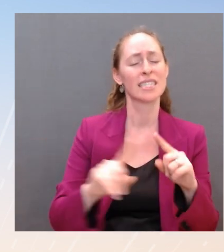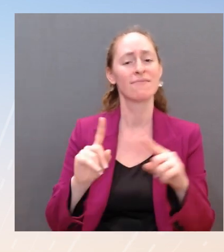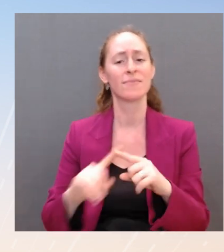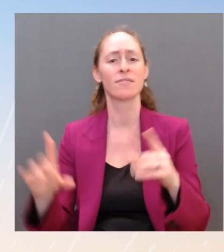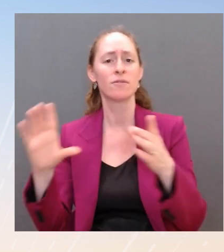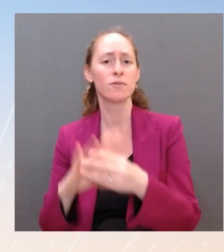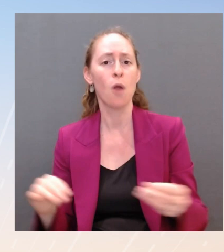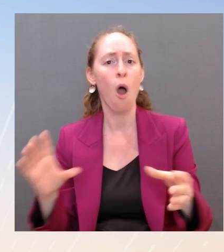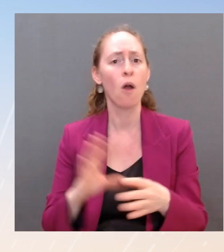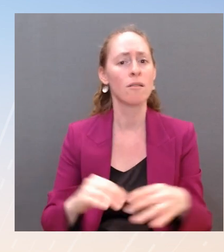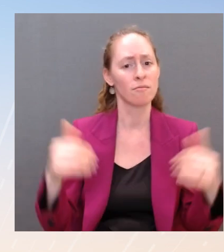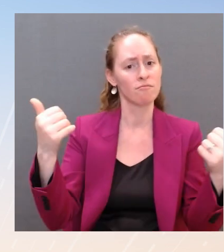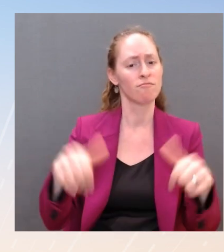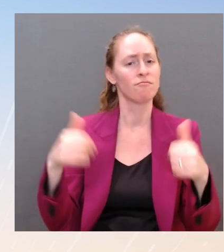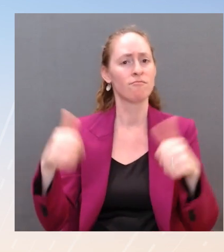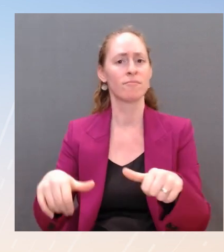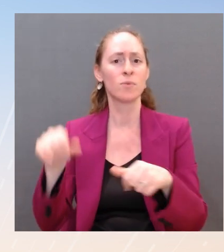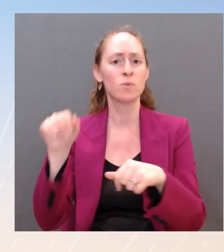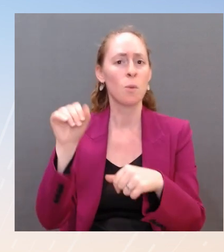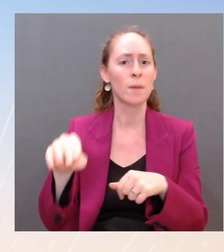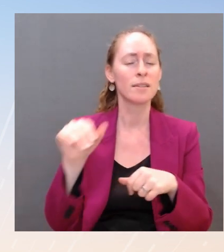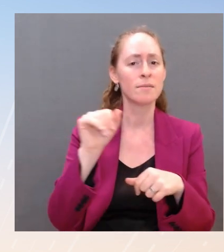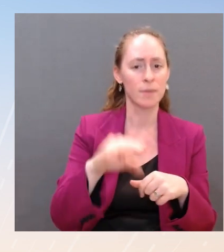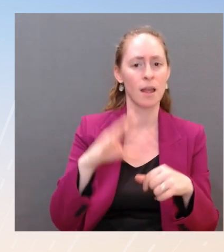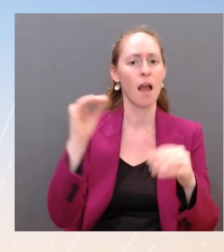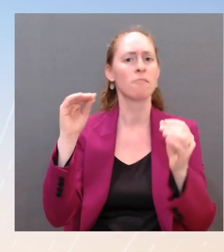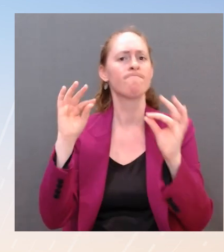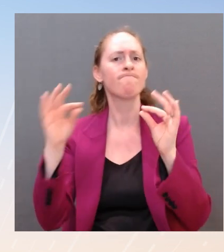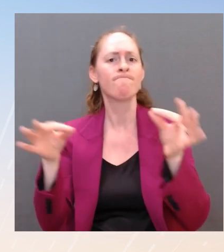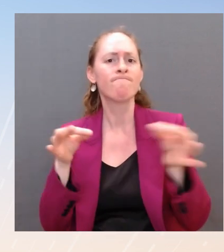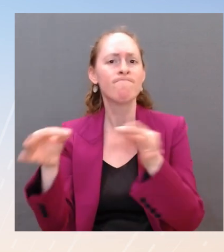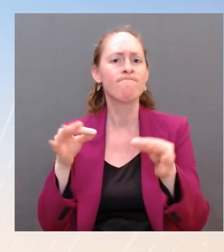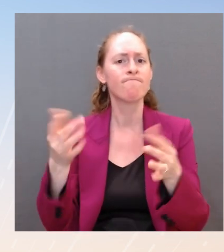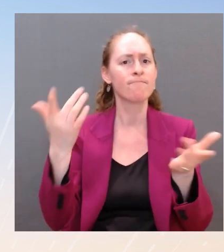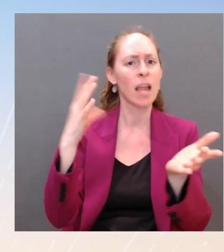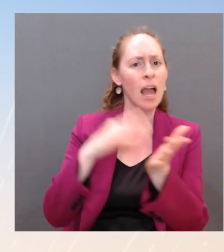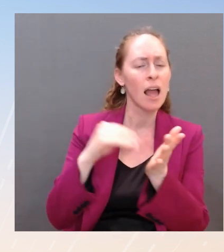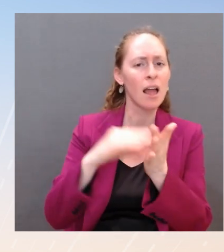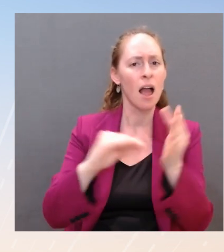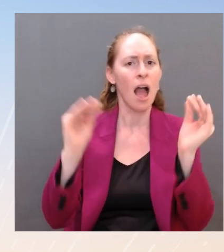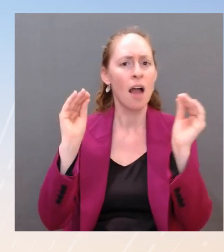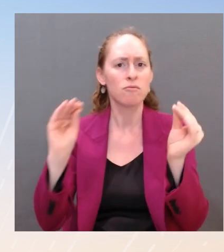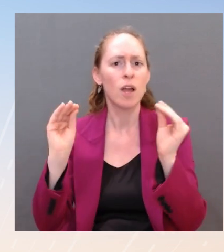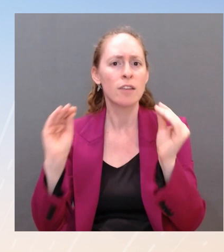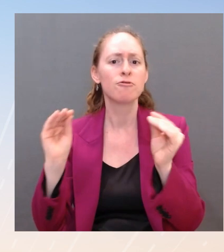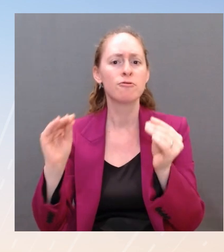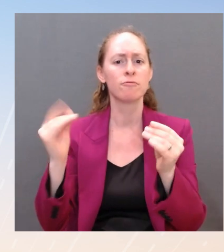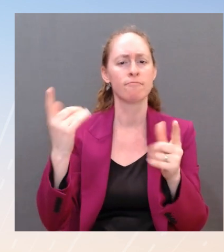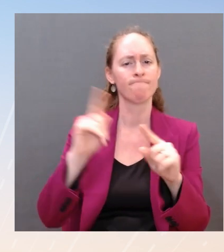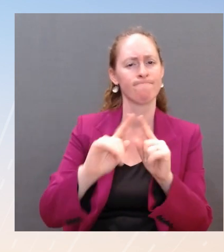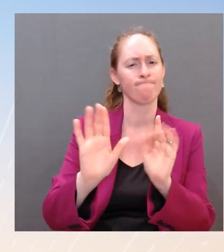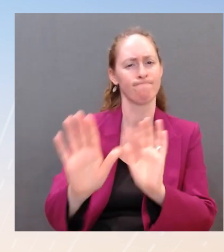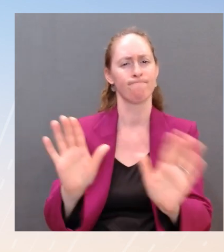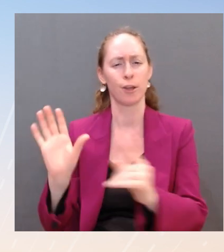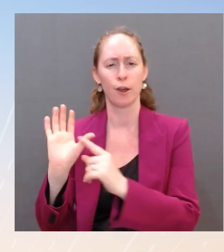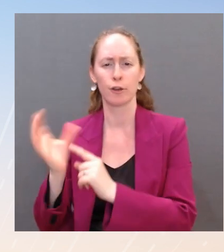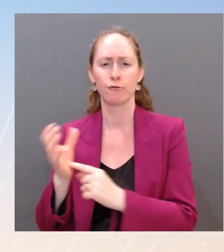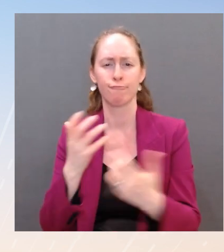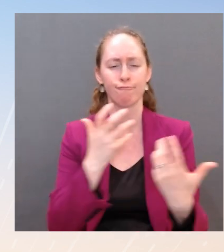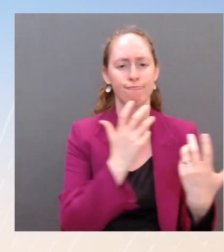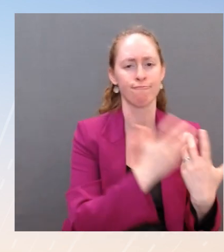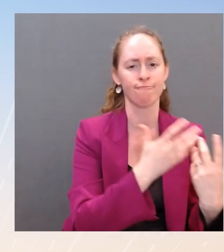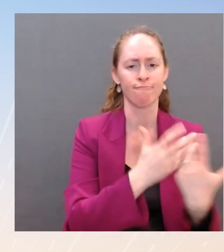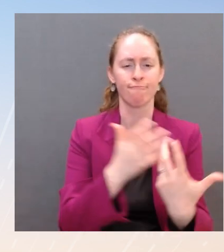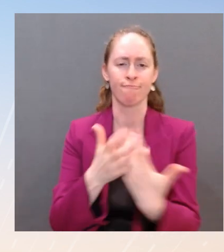schools. We want to make sure that culturally grounded healing is uplifted. We are looking at the voices of young people. We're also looking at the voices of people of color and